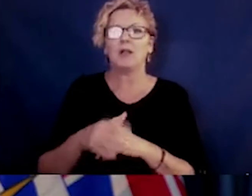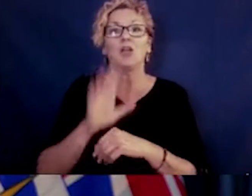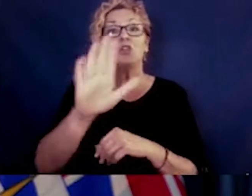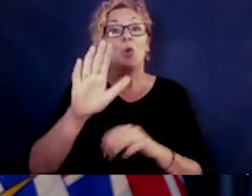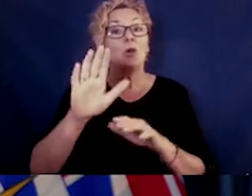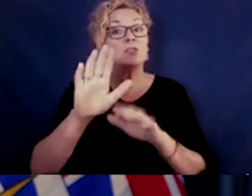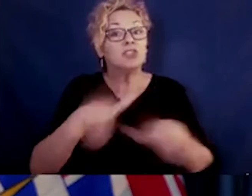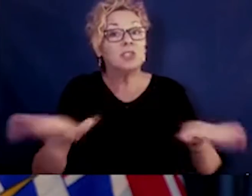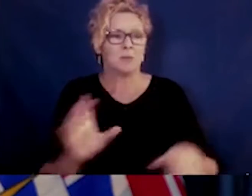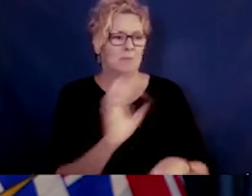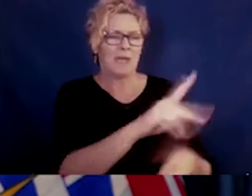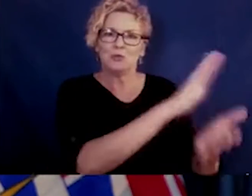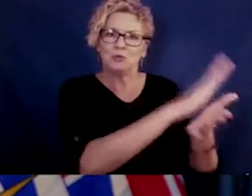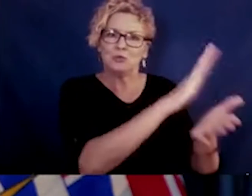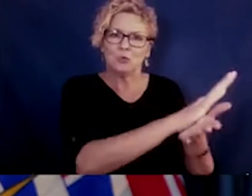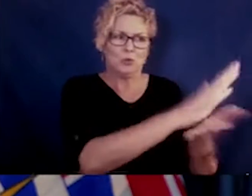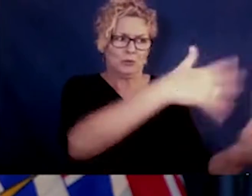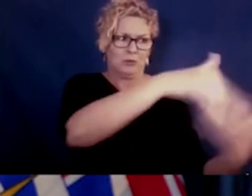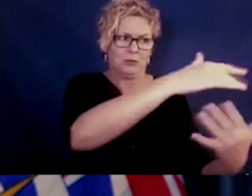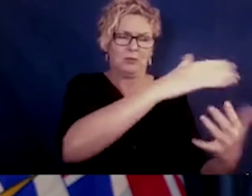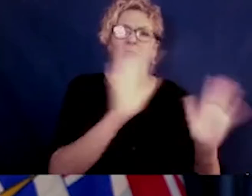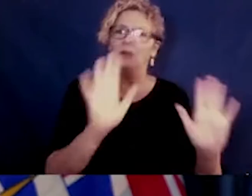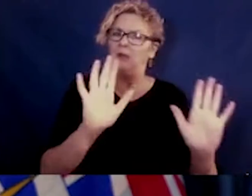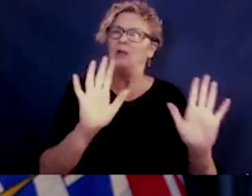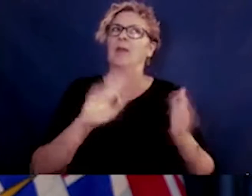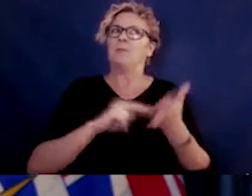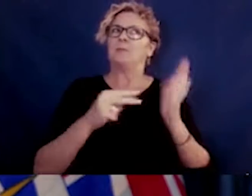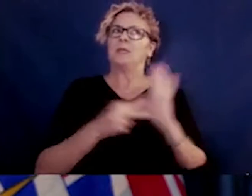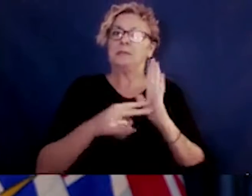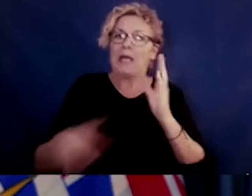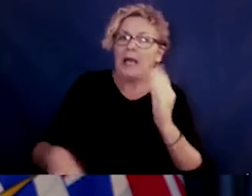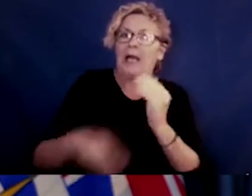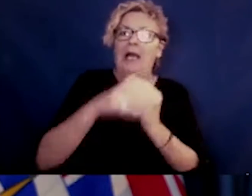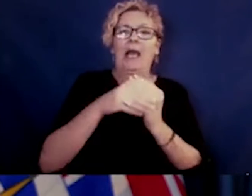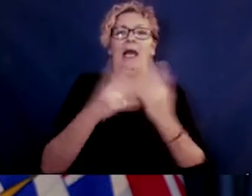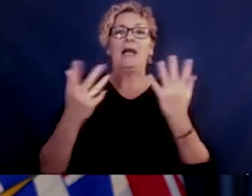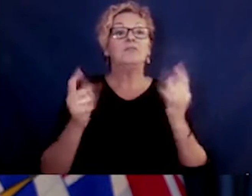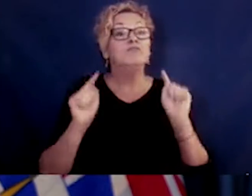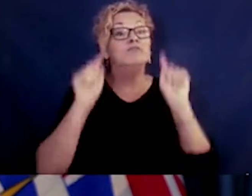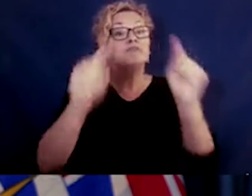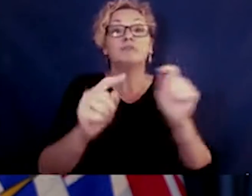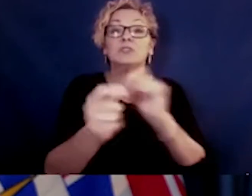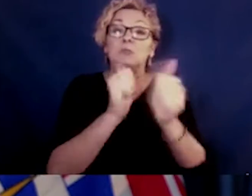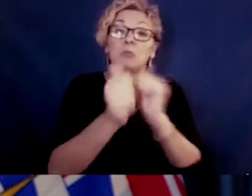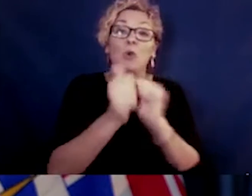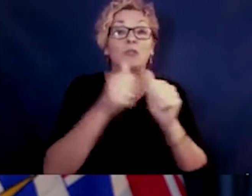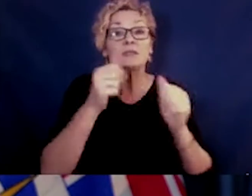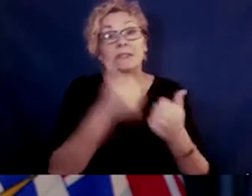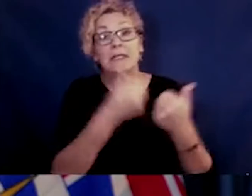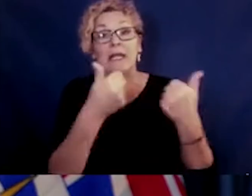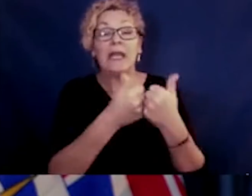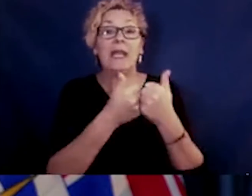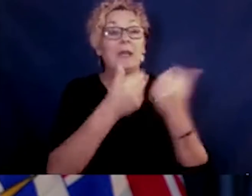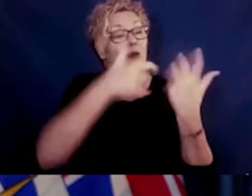normal is new, and it's new for all of us. But it is not forever. It is for now. And that